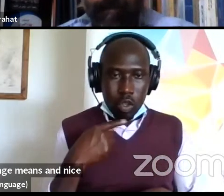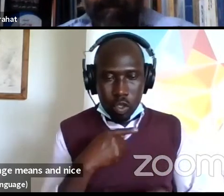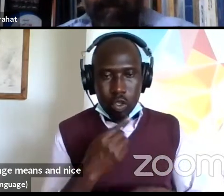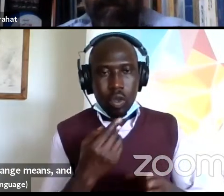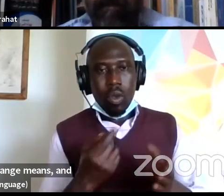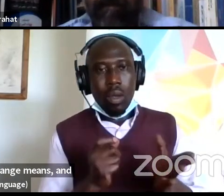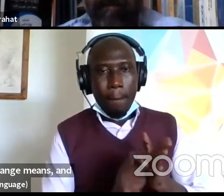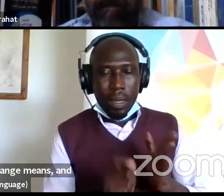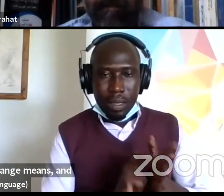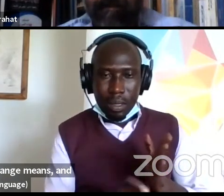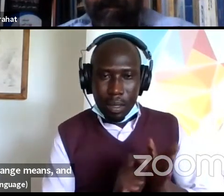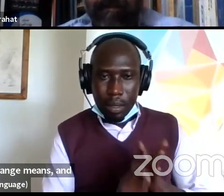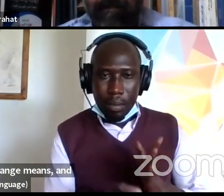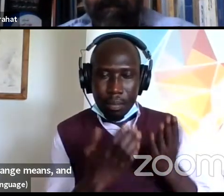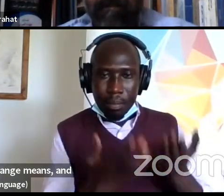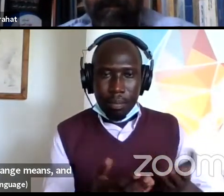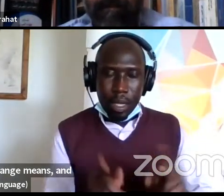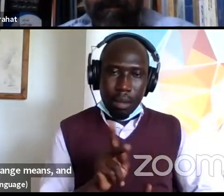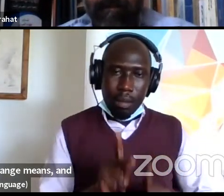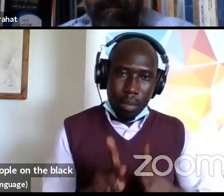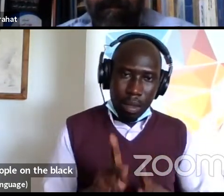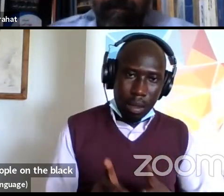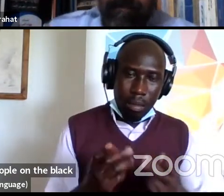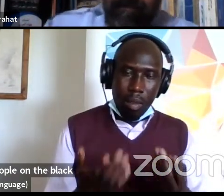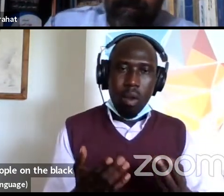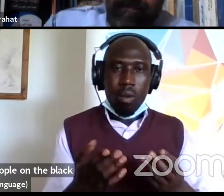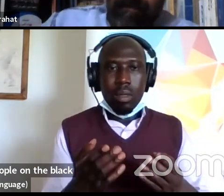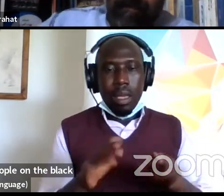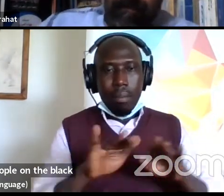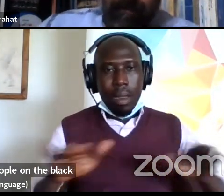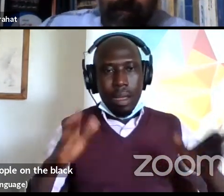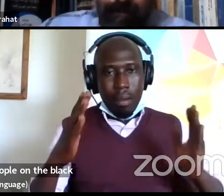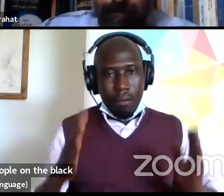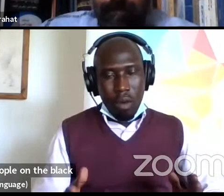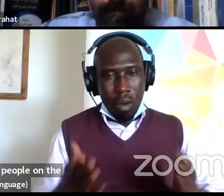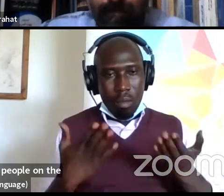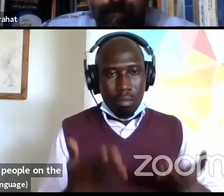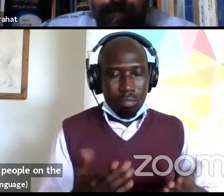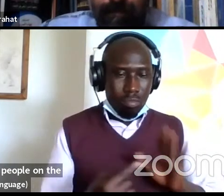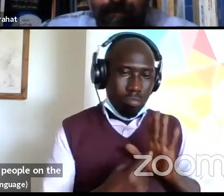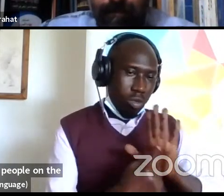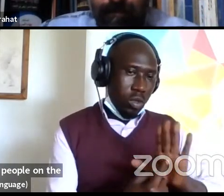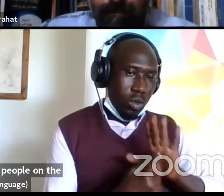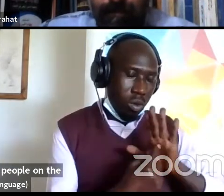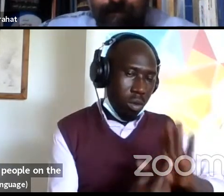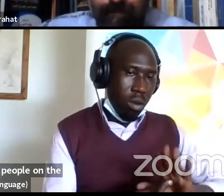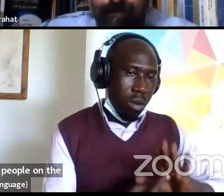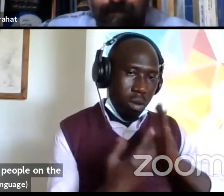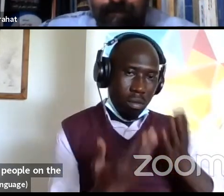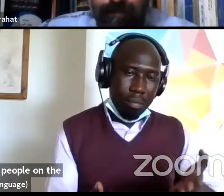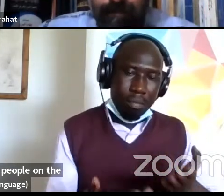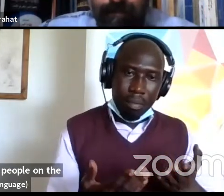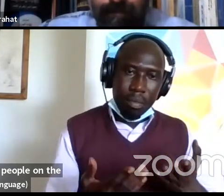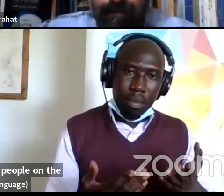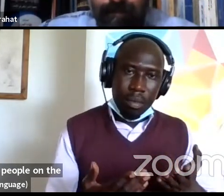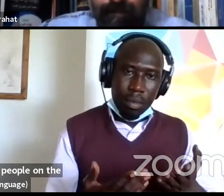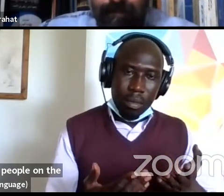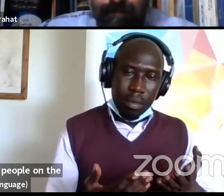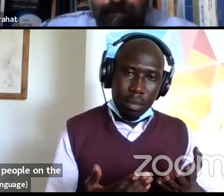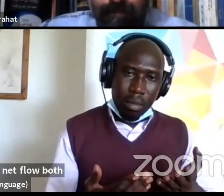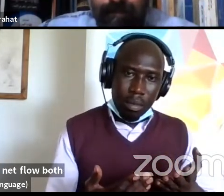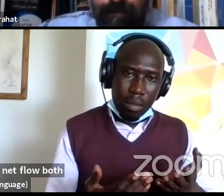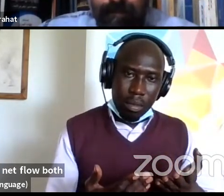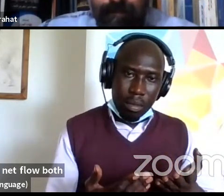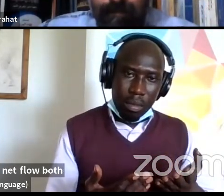gave people the platform to express more freely and like